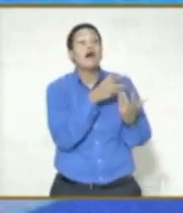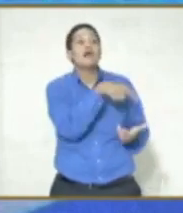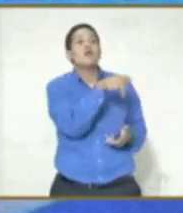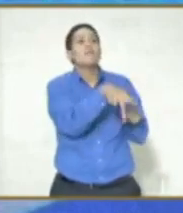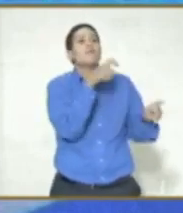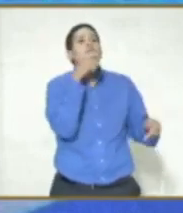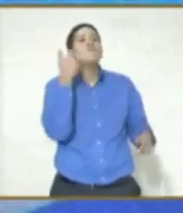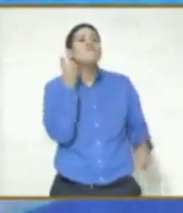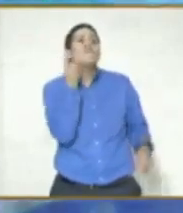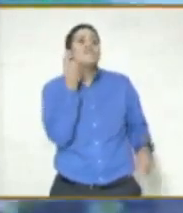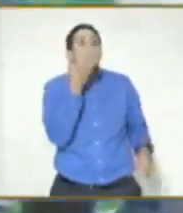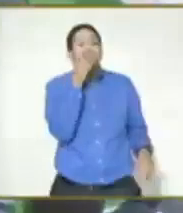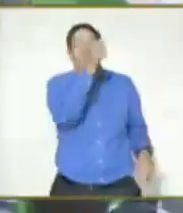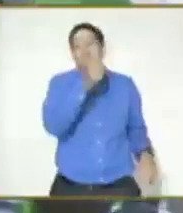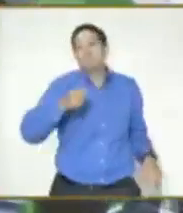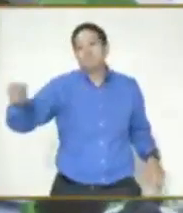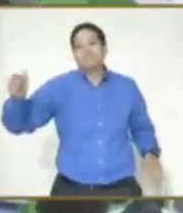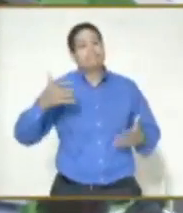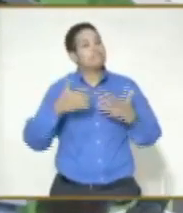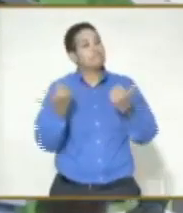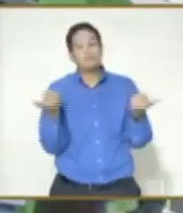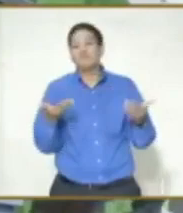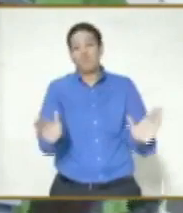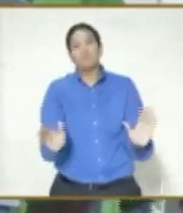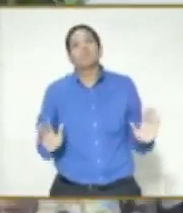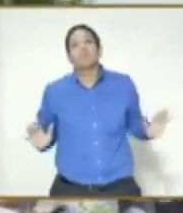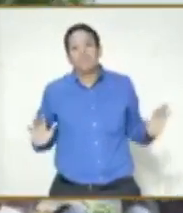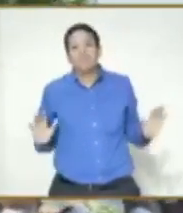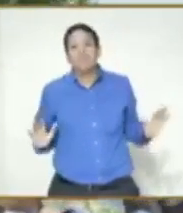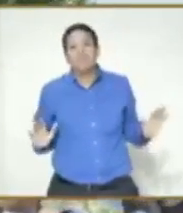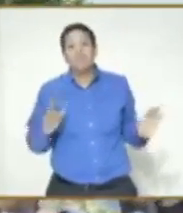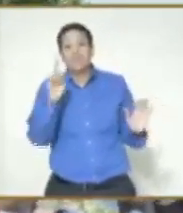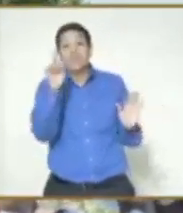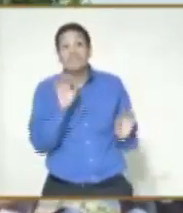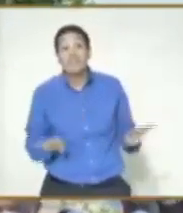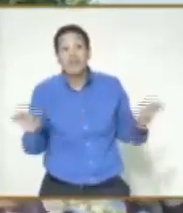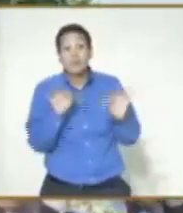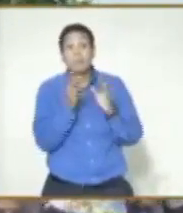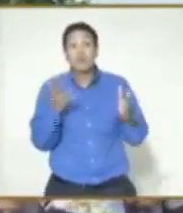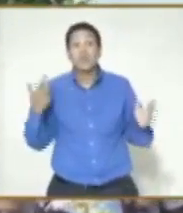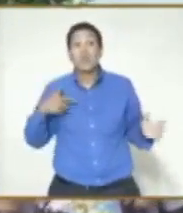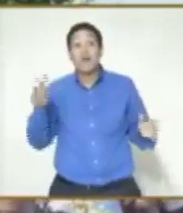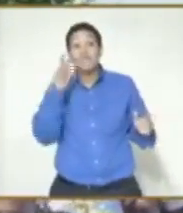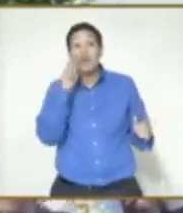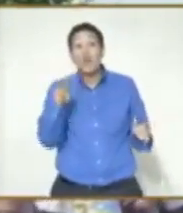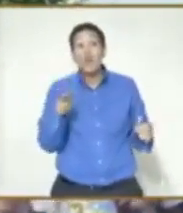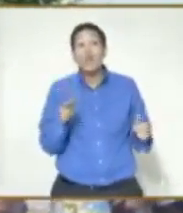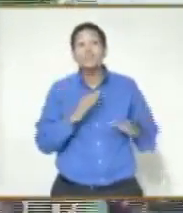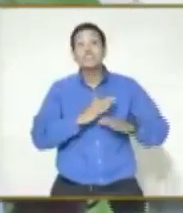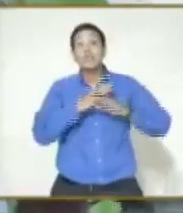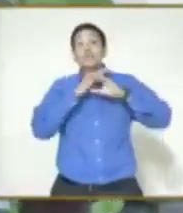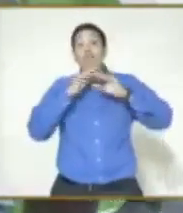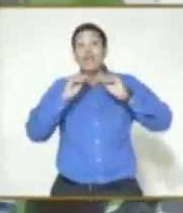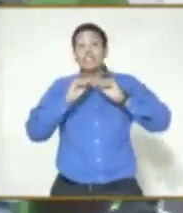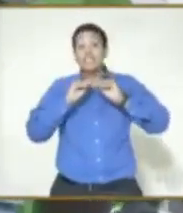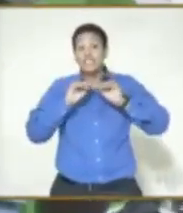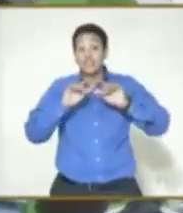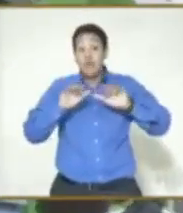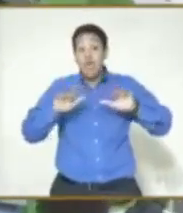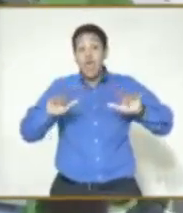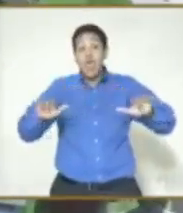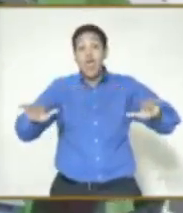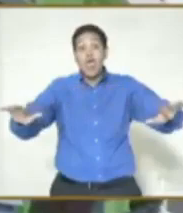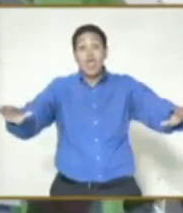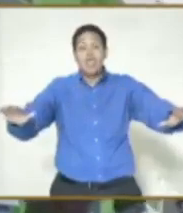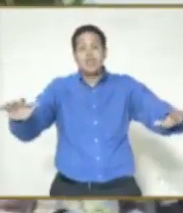who have fever. Because one of the imperatives that we have to look at is to prevent spread of any type of respiratory